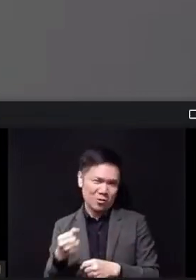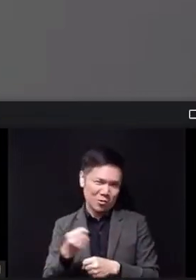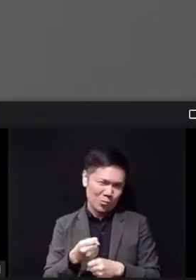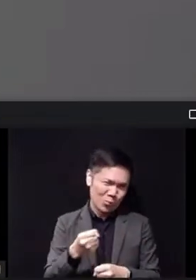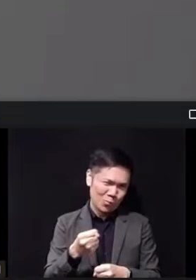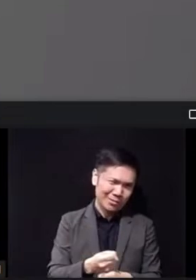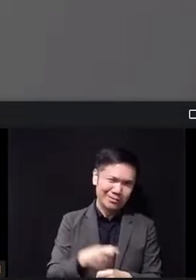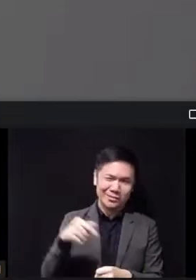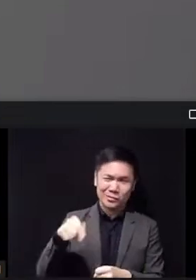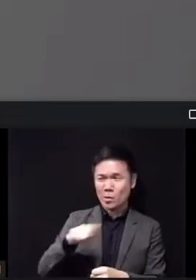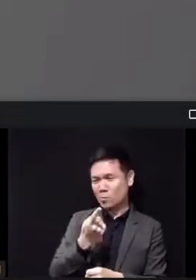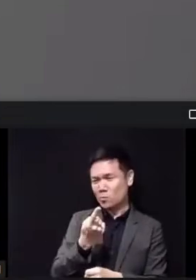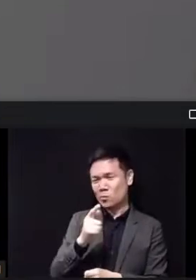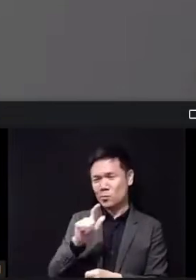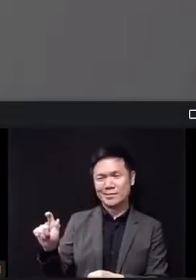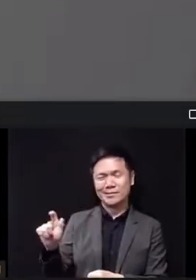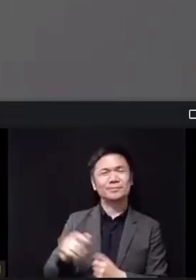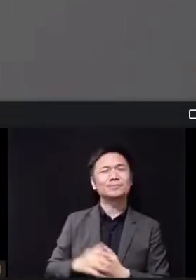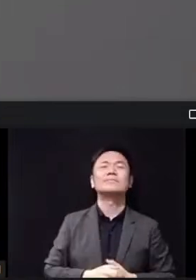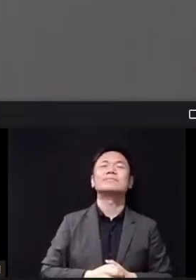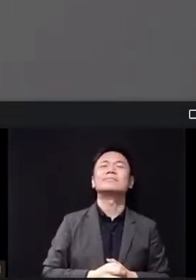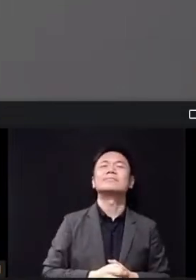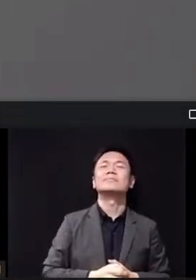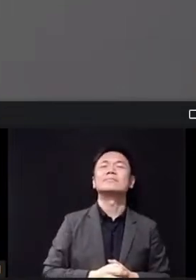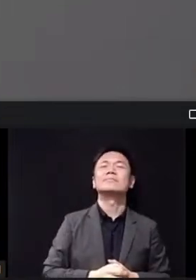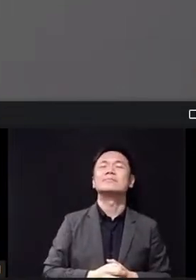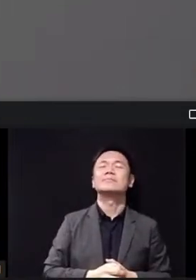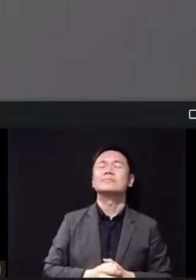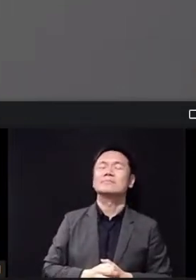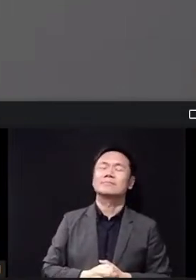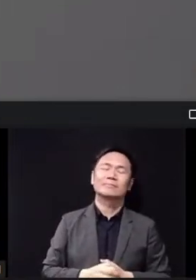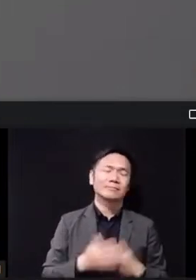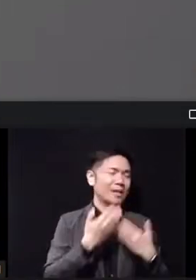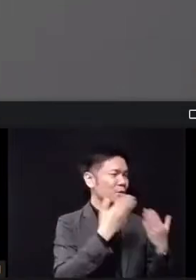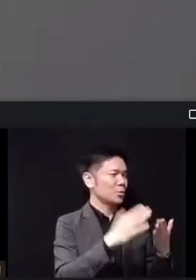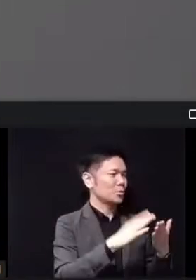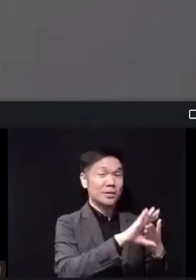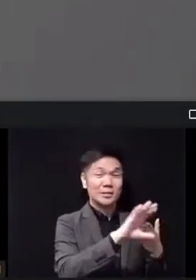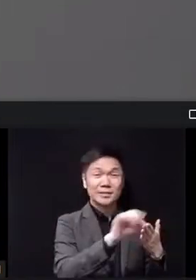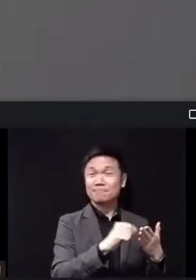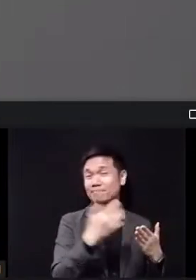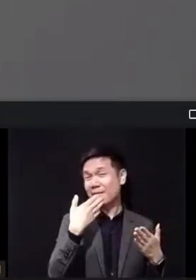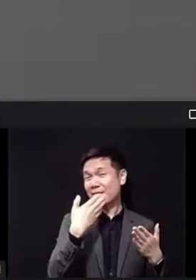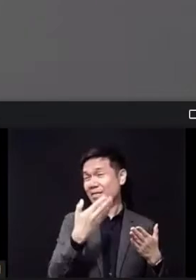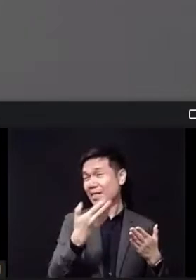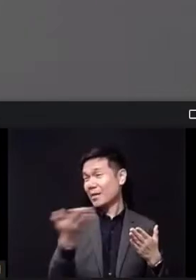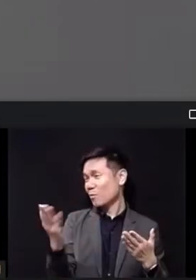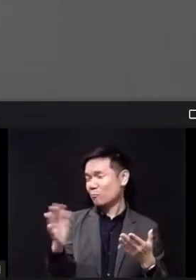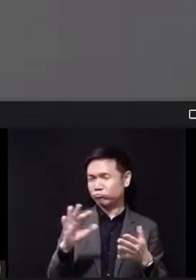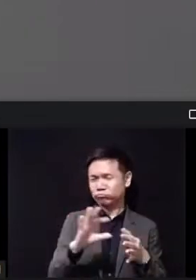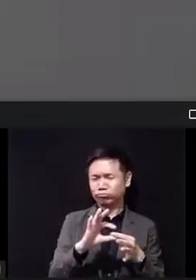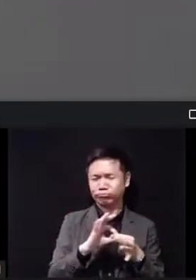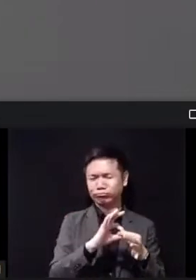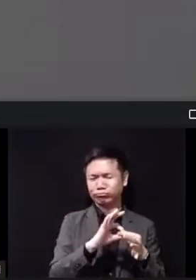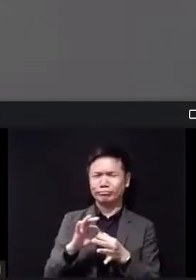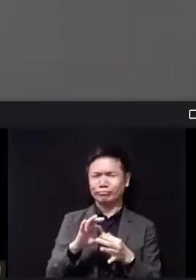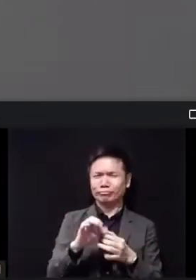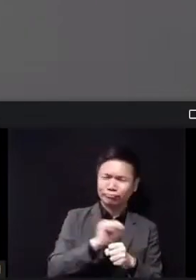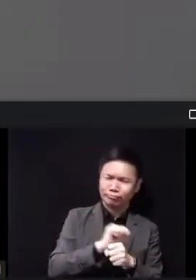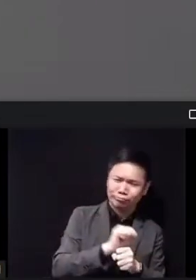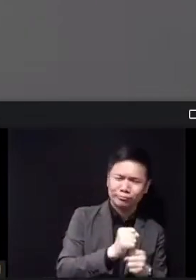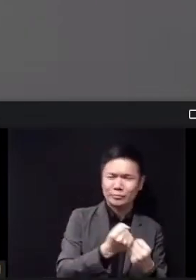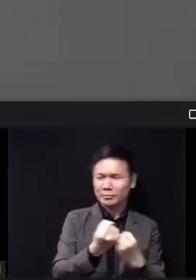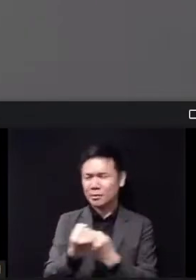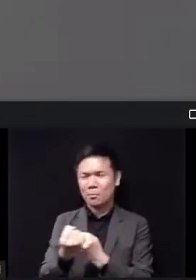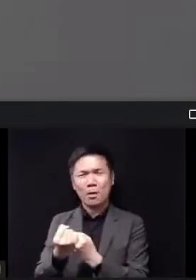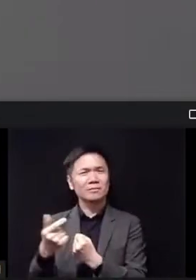this past week. Allow me to express my gratitude to ESCAP and the collegiality that they expressed toward